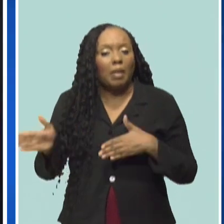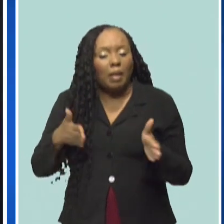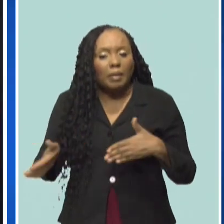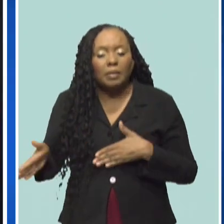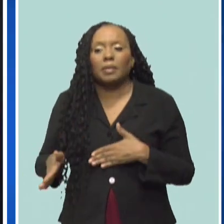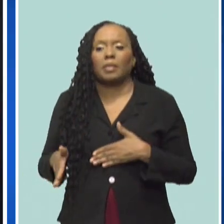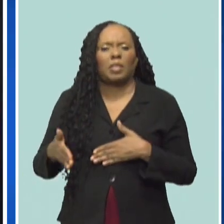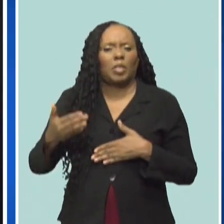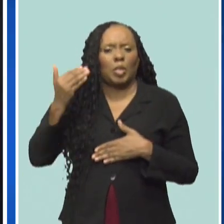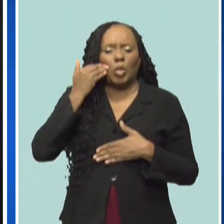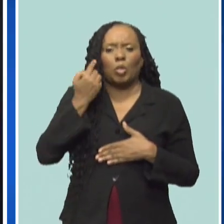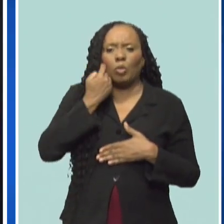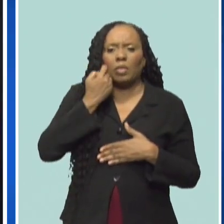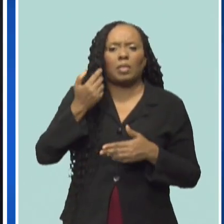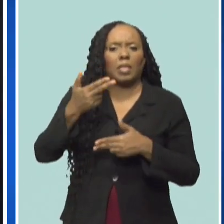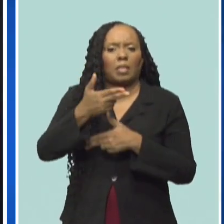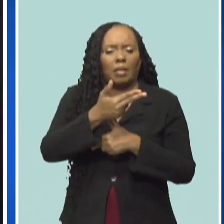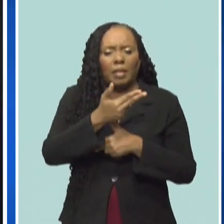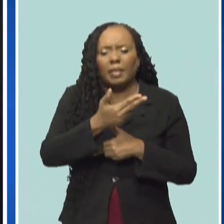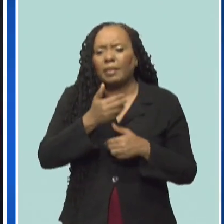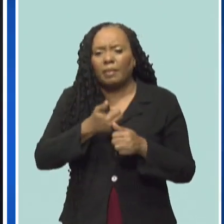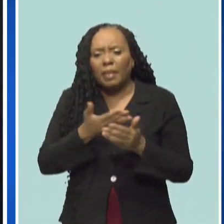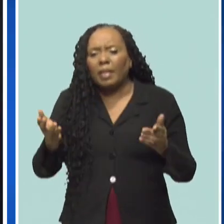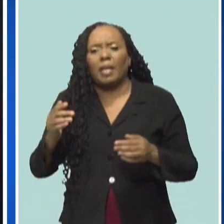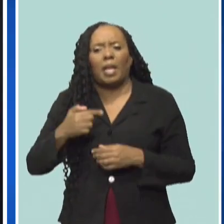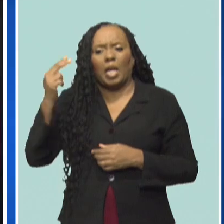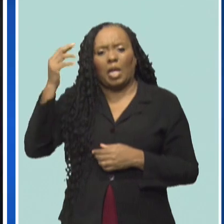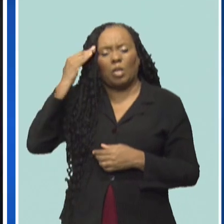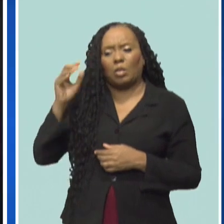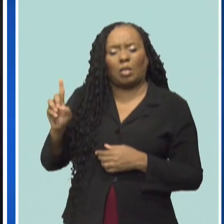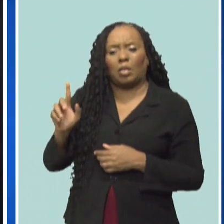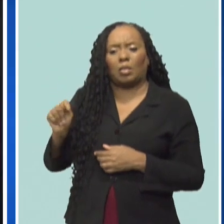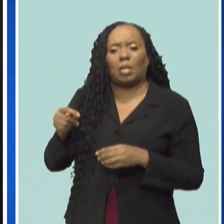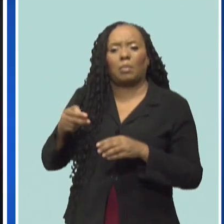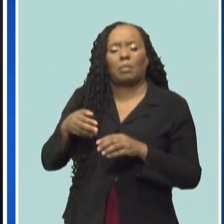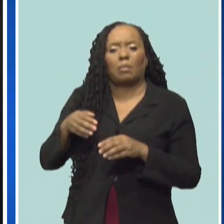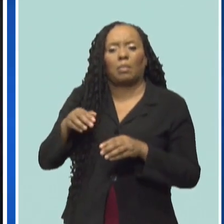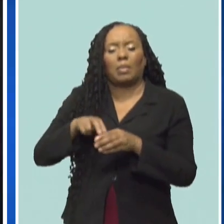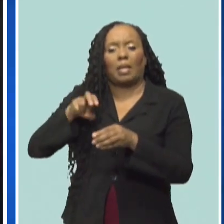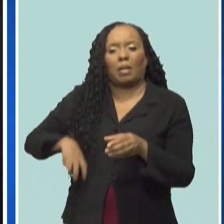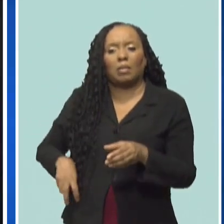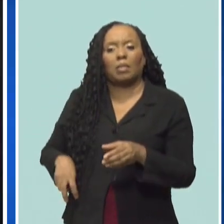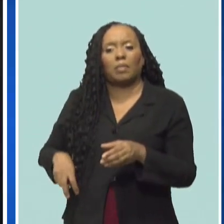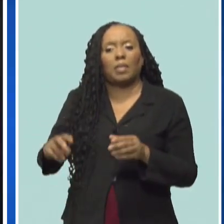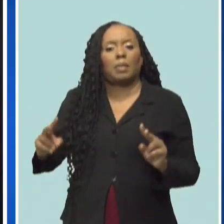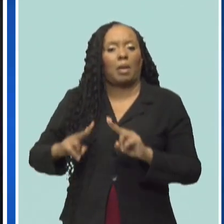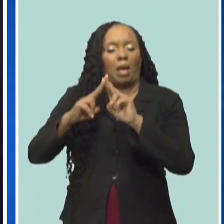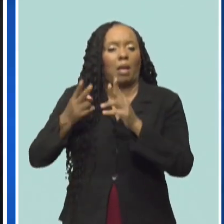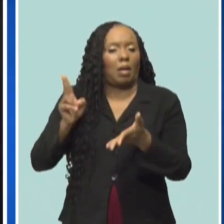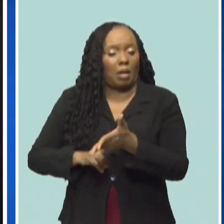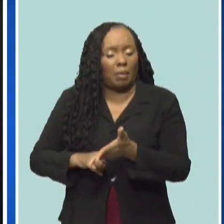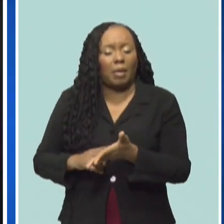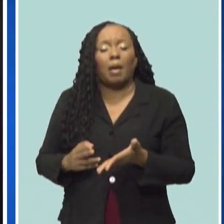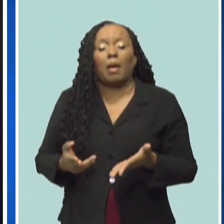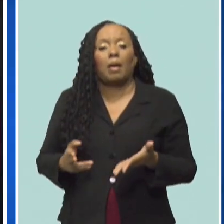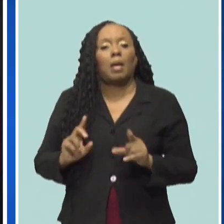on. He pulled out of the Paris Accord last time, and my expectation is that he has a similar plans up his sleeve. And I